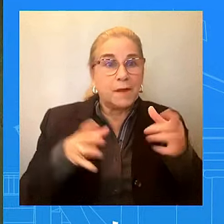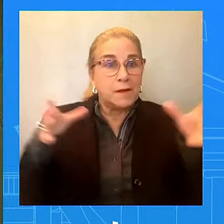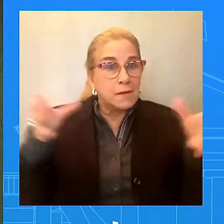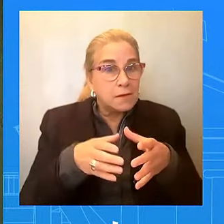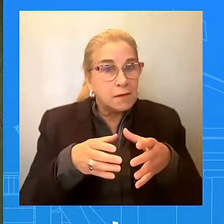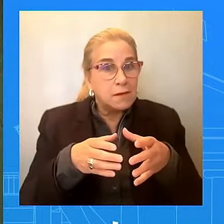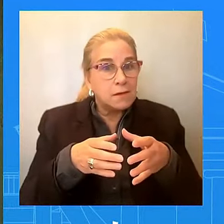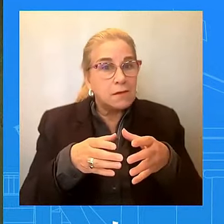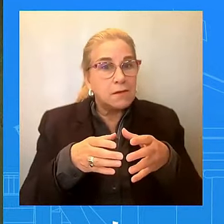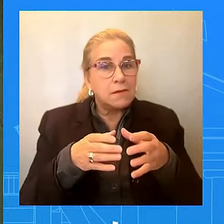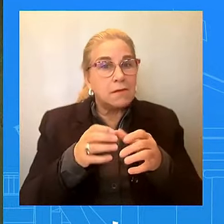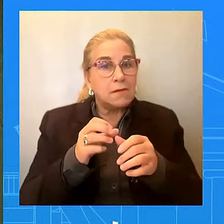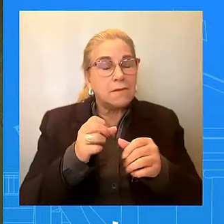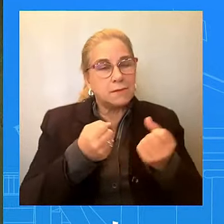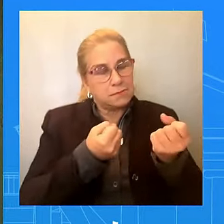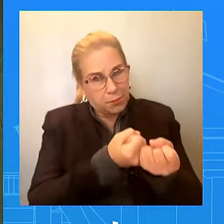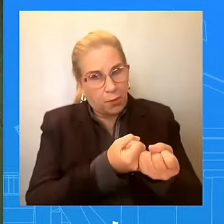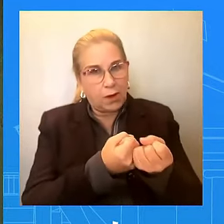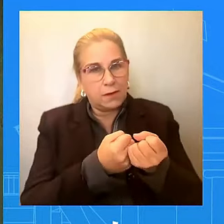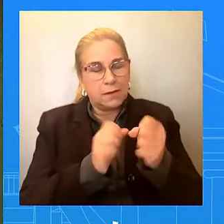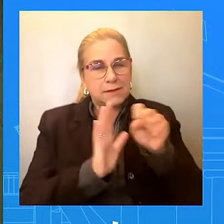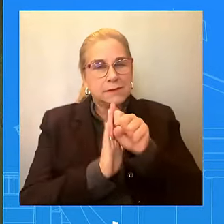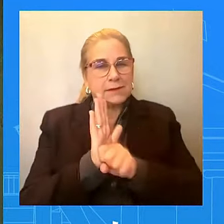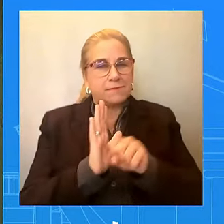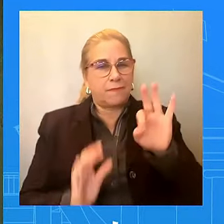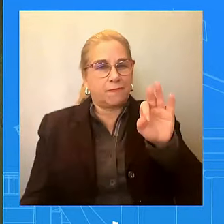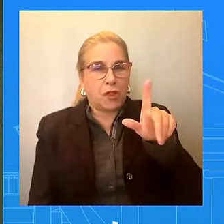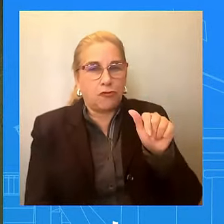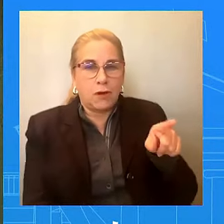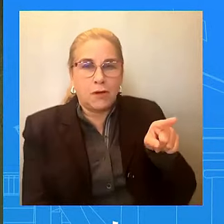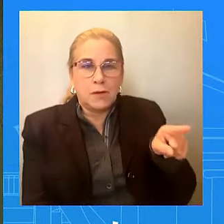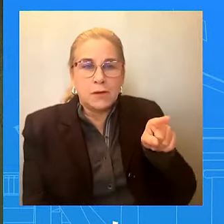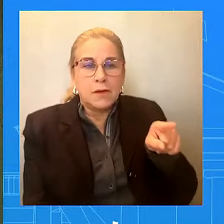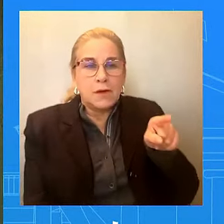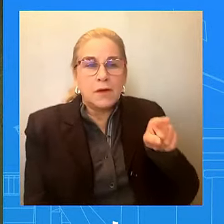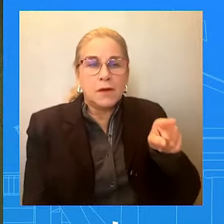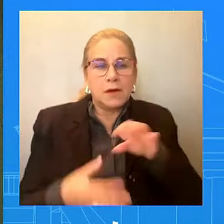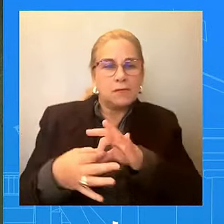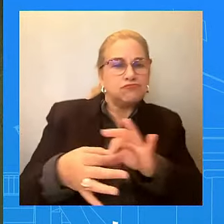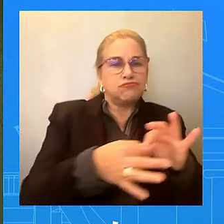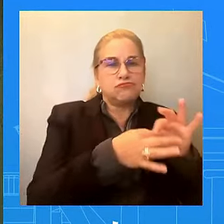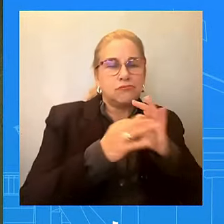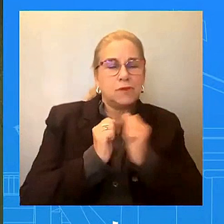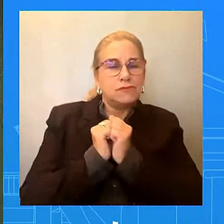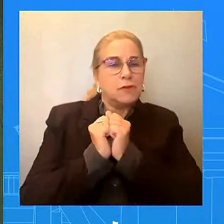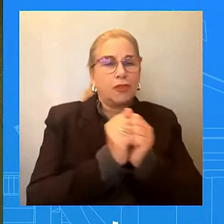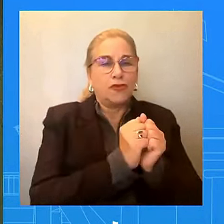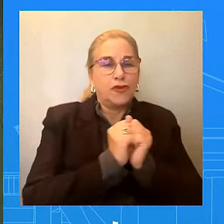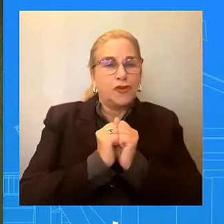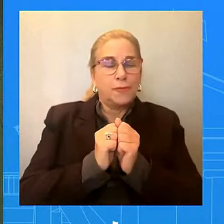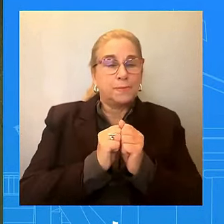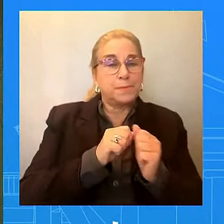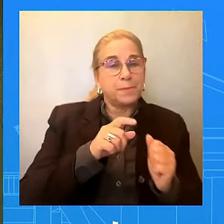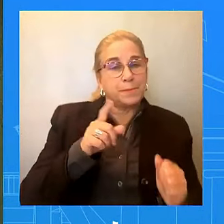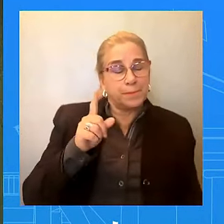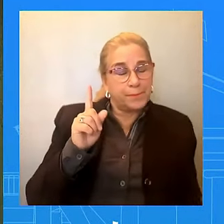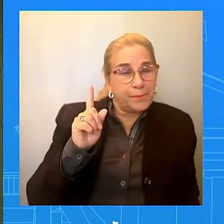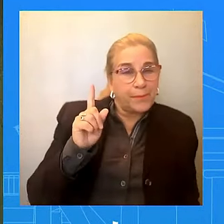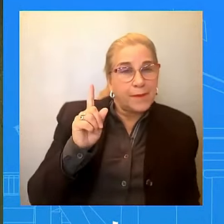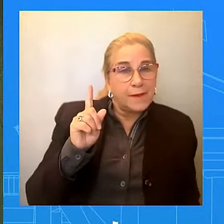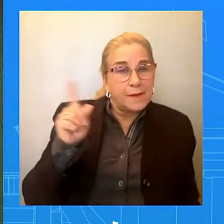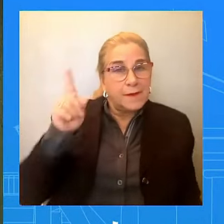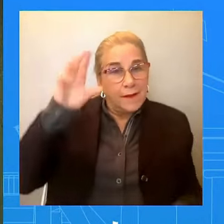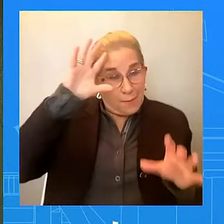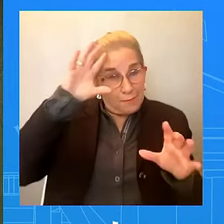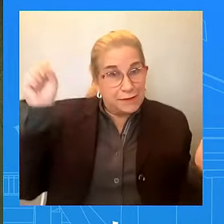coordinated response to the storm. To reiterate President Biden's message yesterday, every available resource is